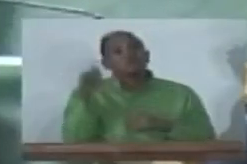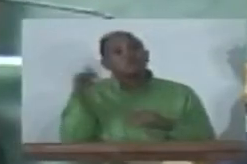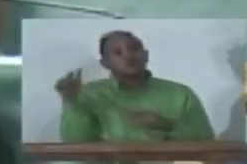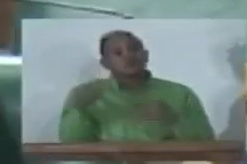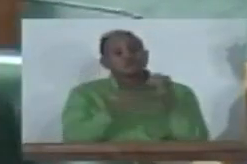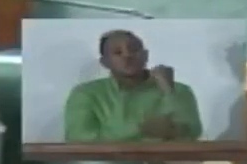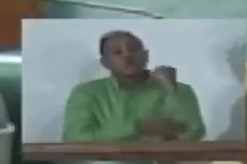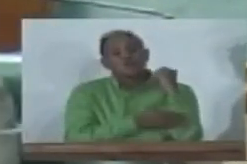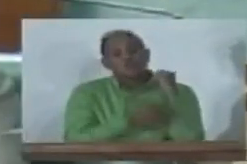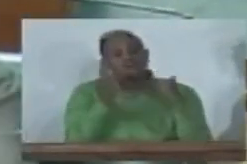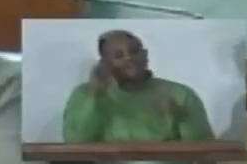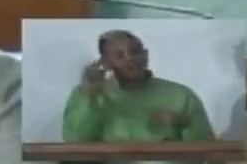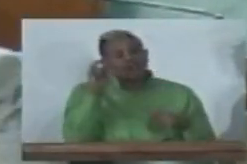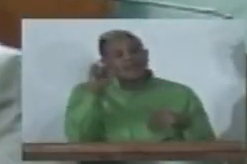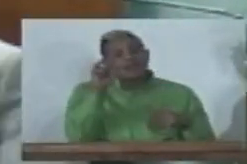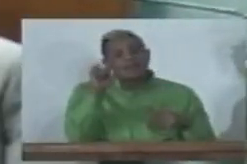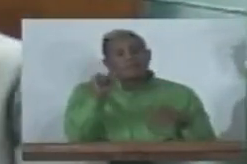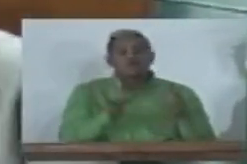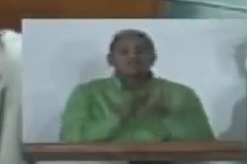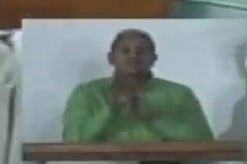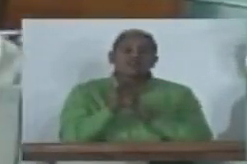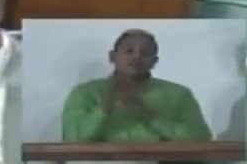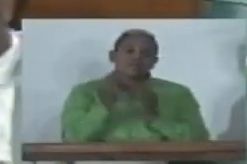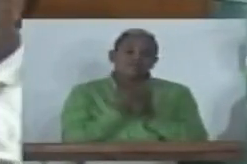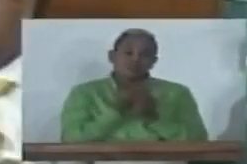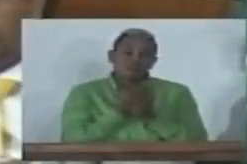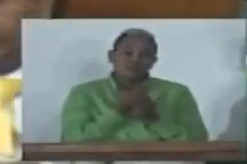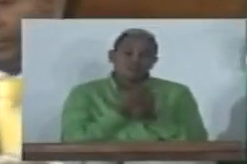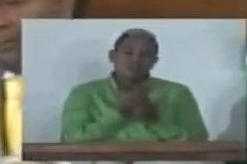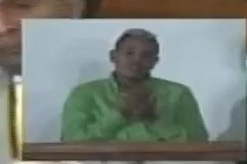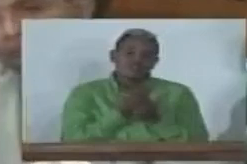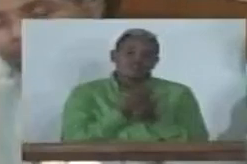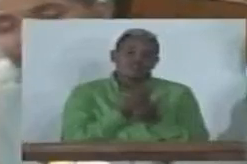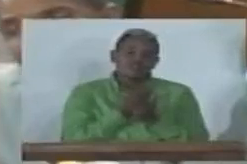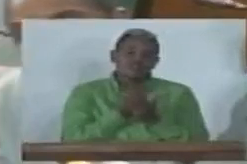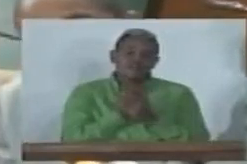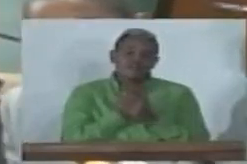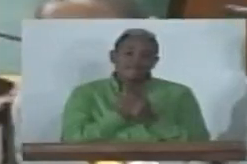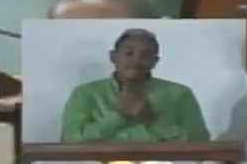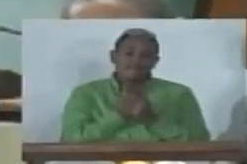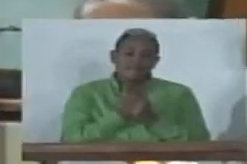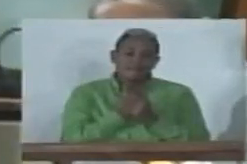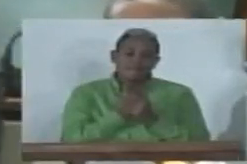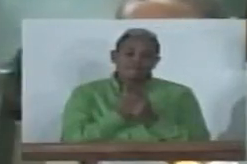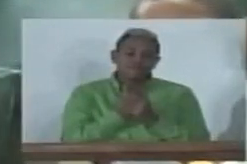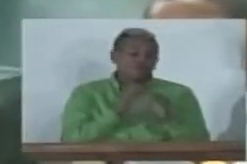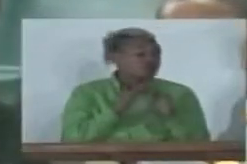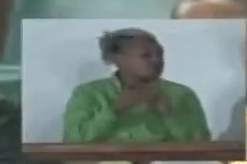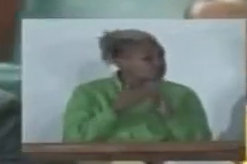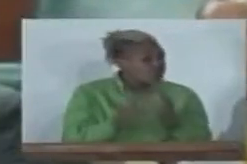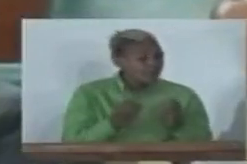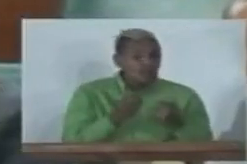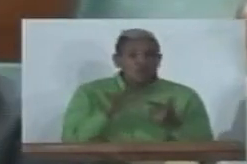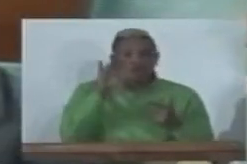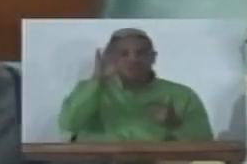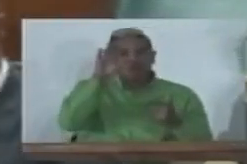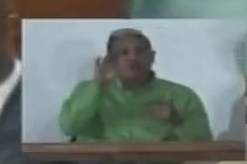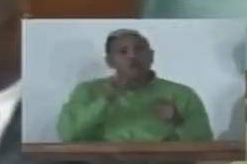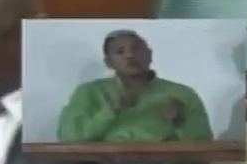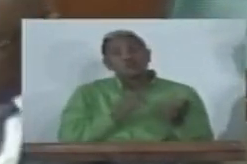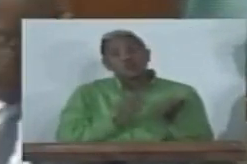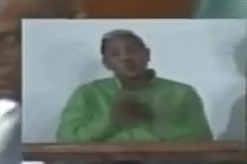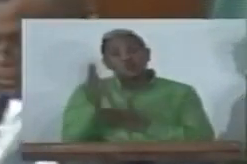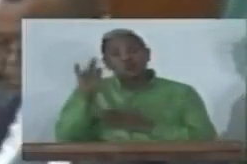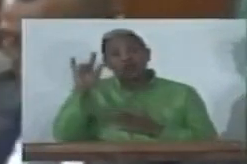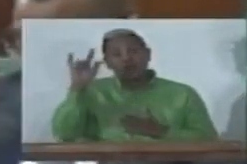we call the Airport Development Fund. Every time a Jamaican or a tourist go through the airport,